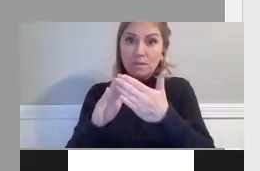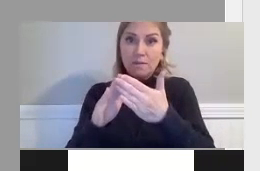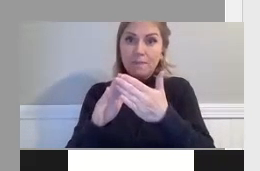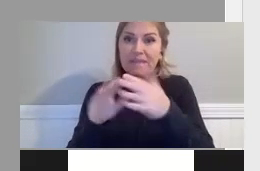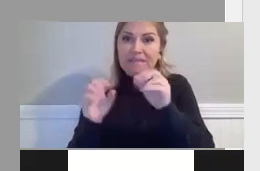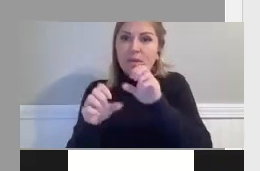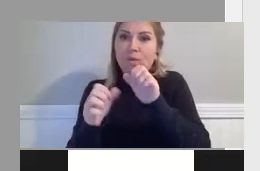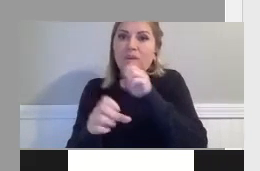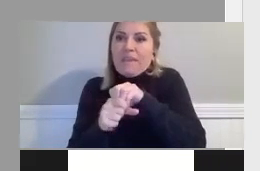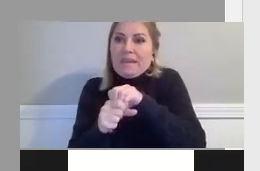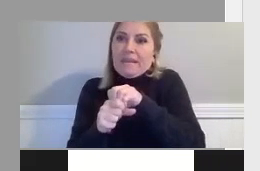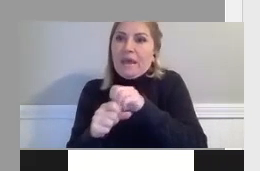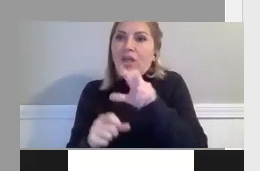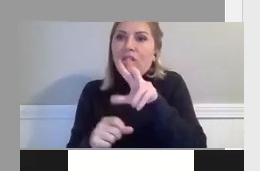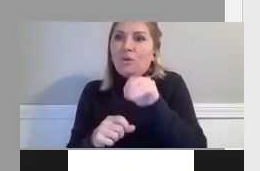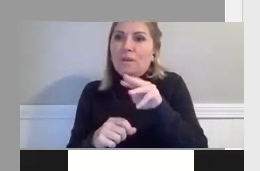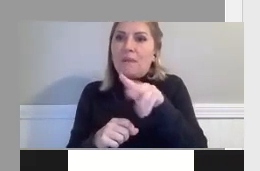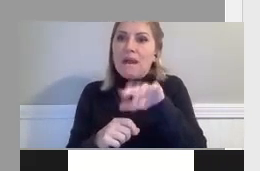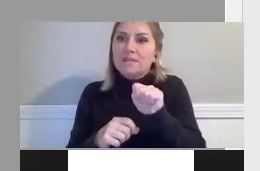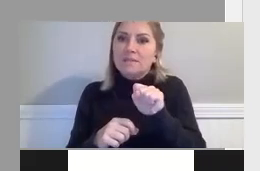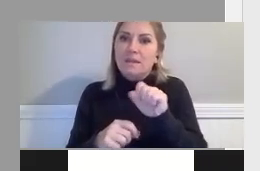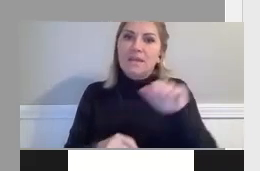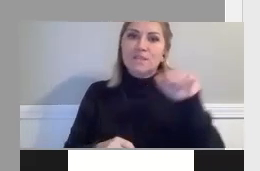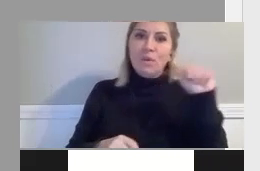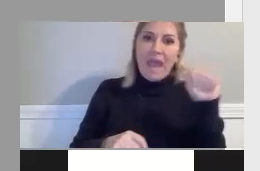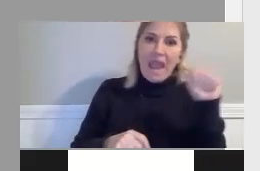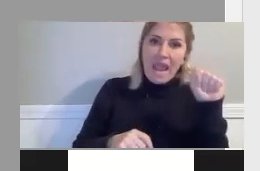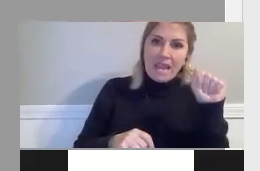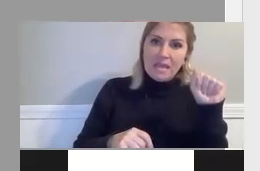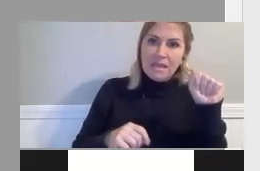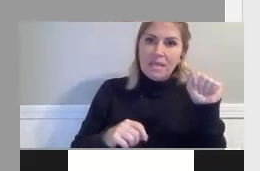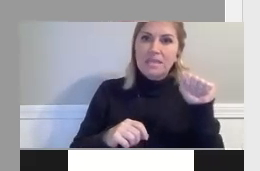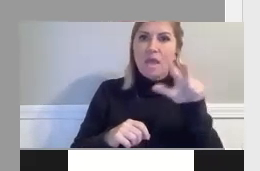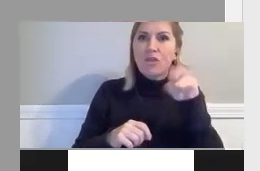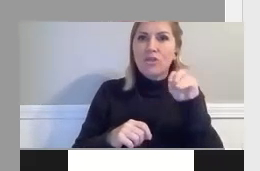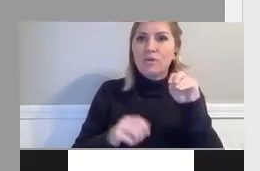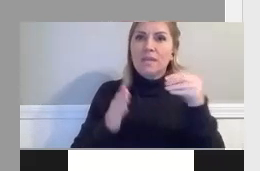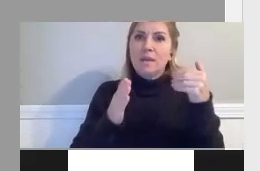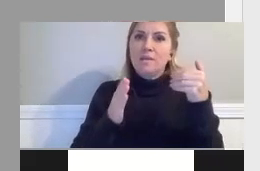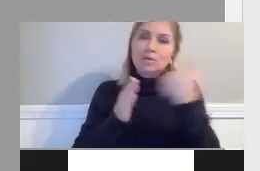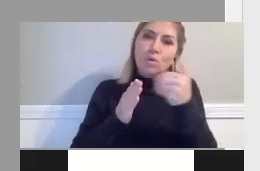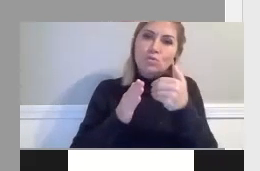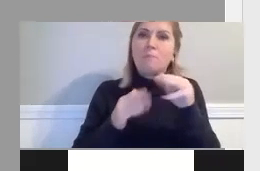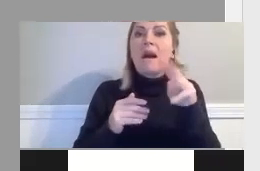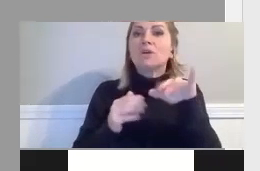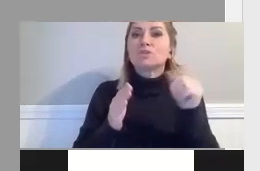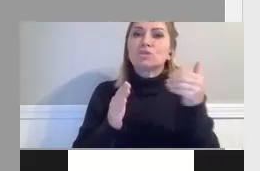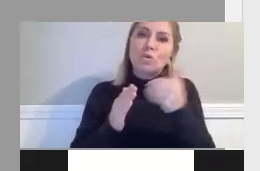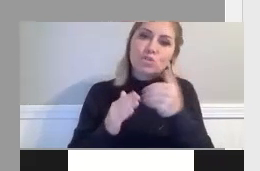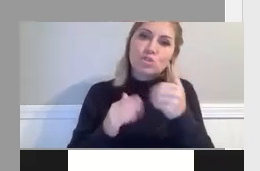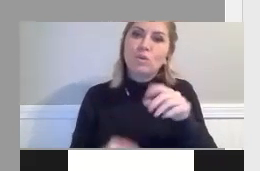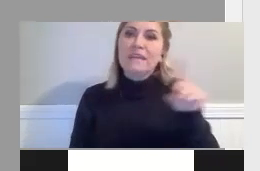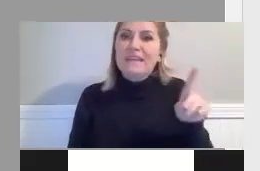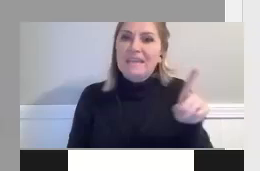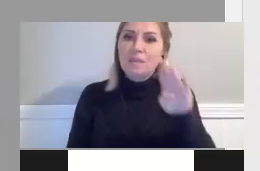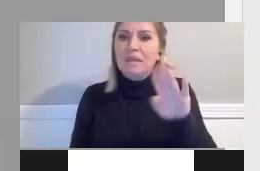radius of a particular town. So A is within 30 miles of B, D, E, H, I, and K. F is within 30 miles